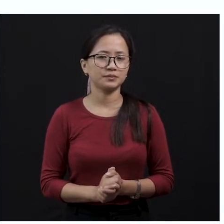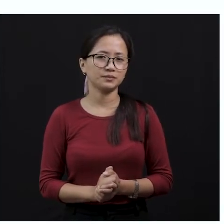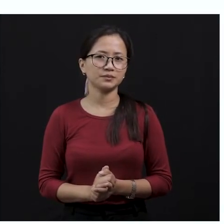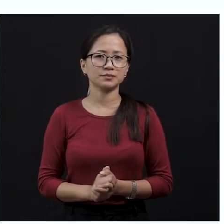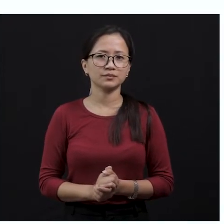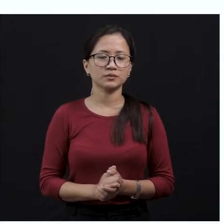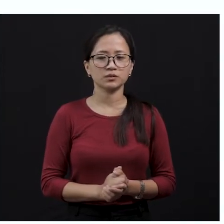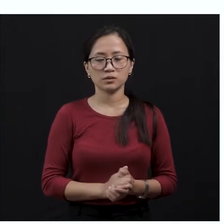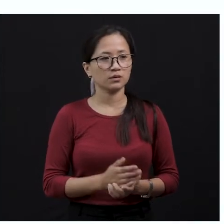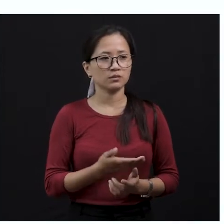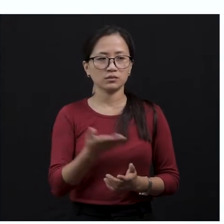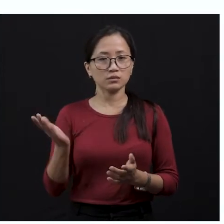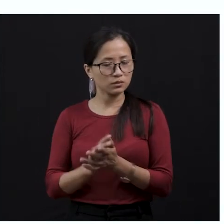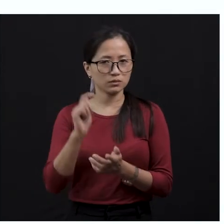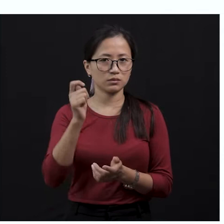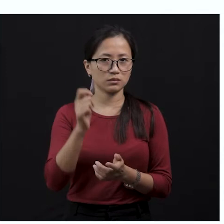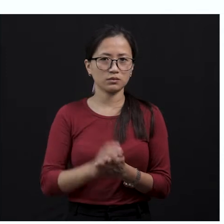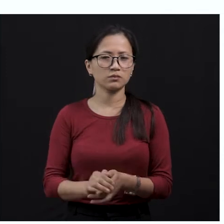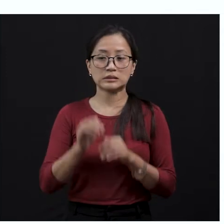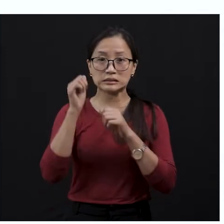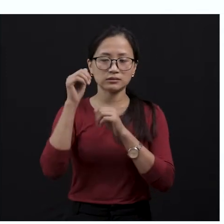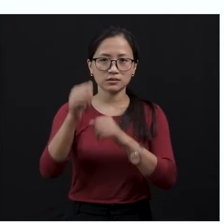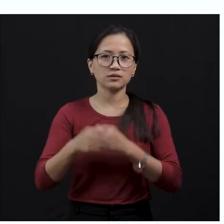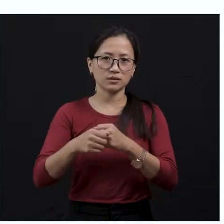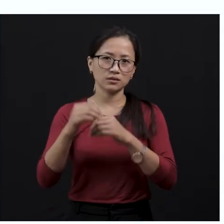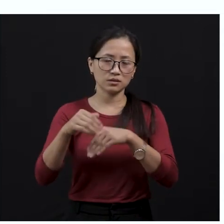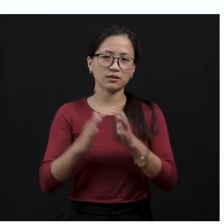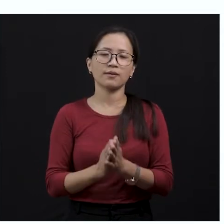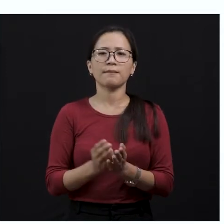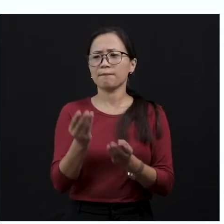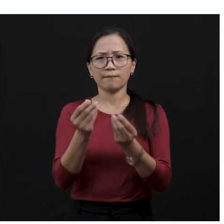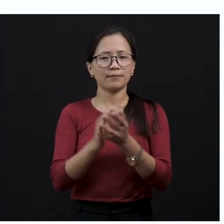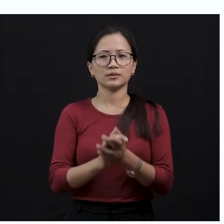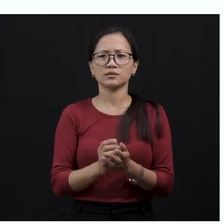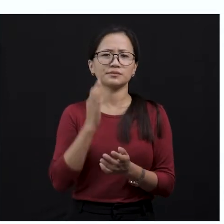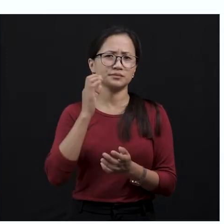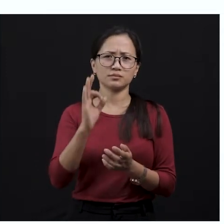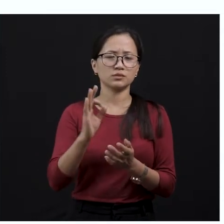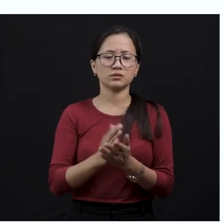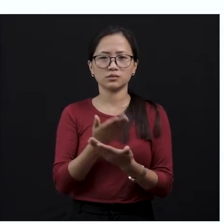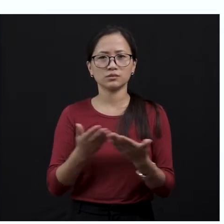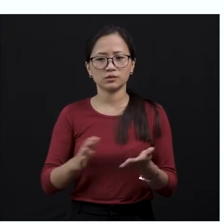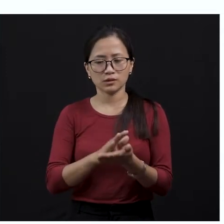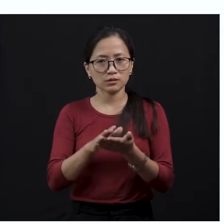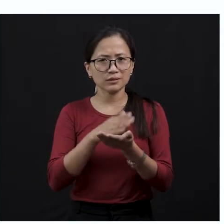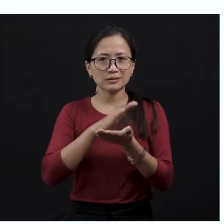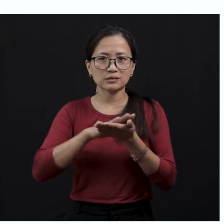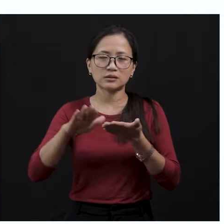So here they work like this. They dig the mud. If they find some important things, they would clean it